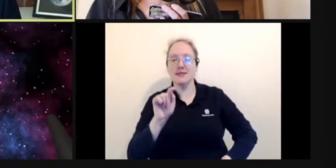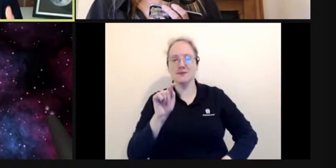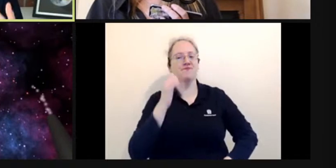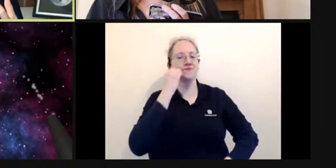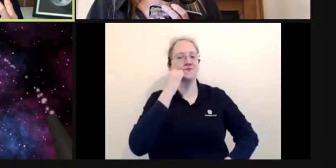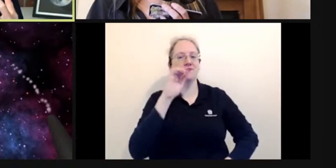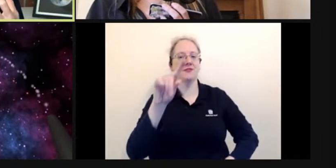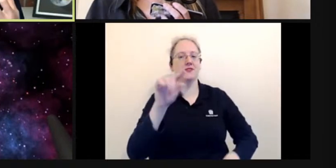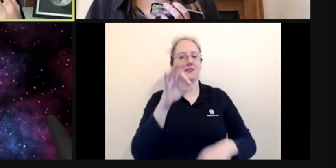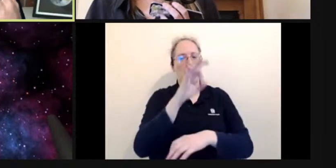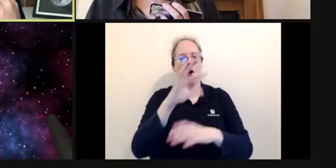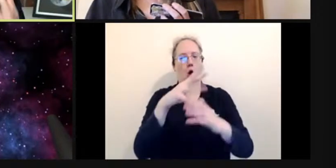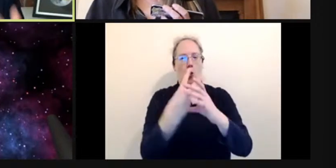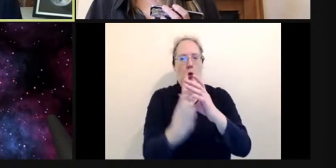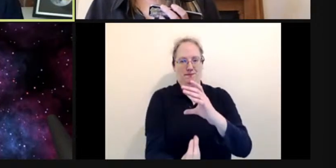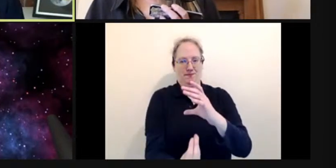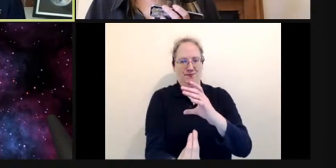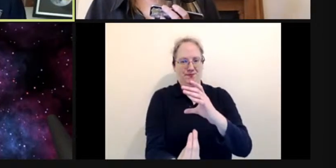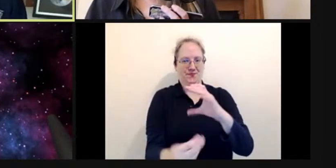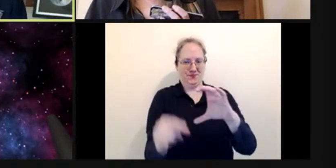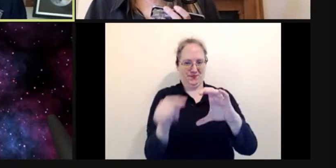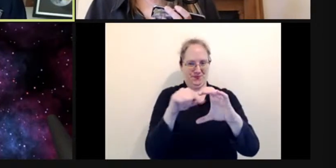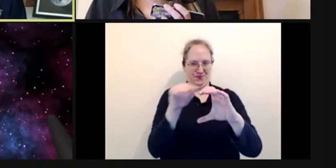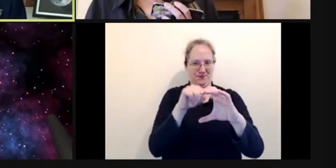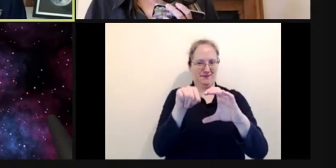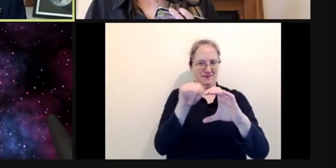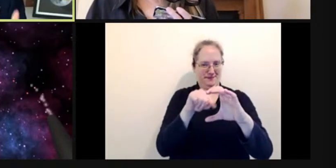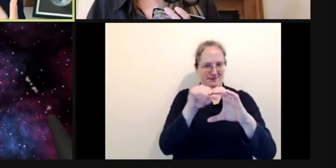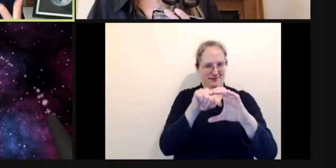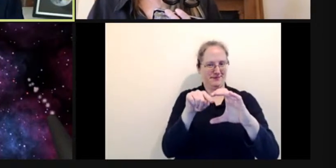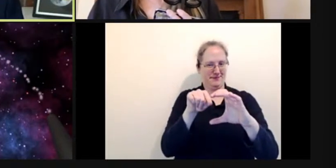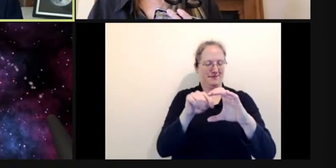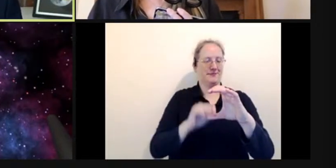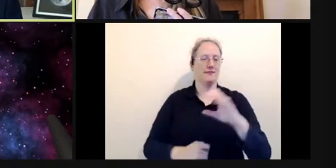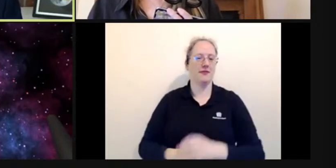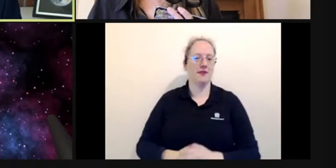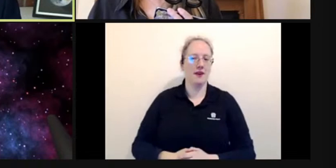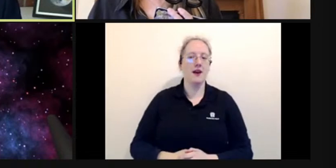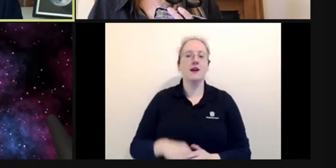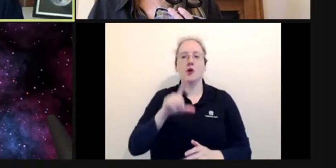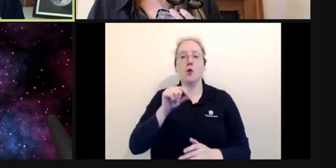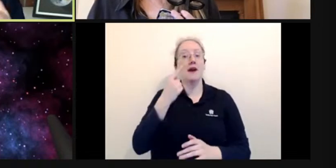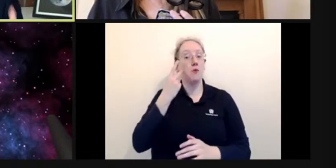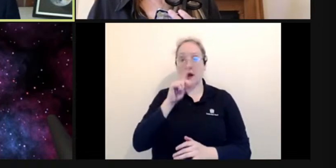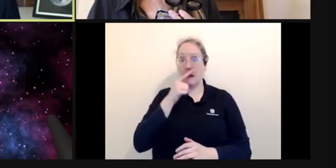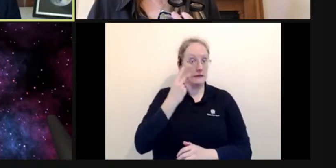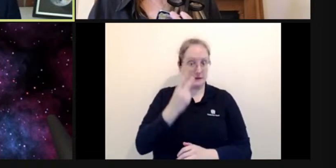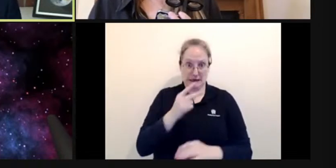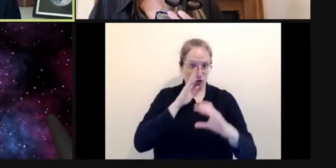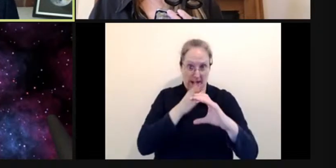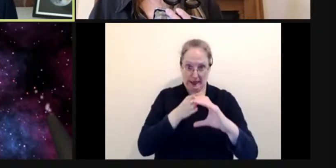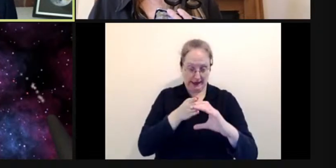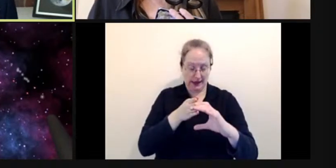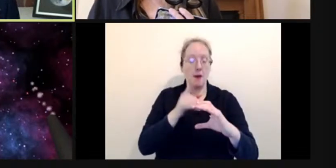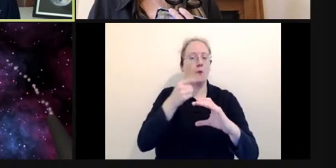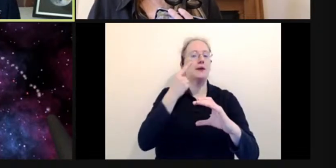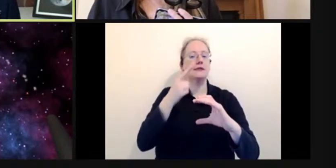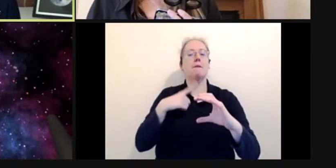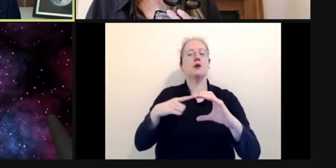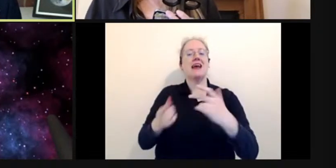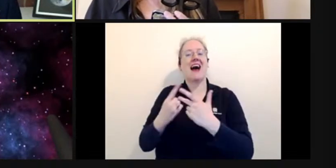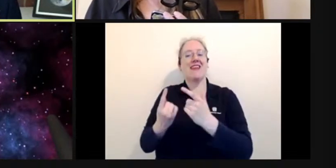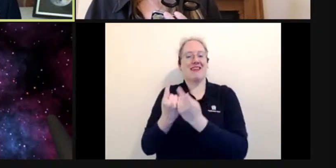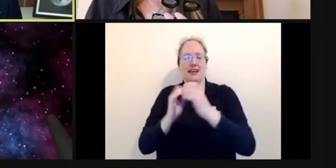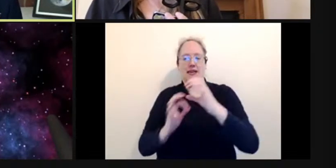have, essentially we're able to see it through its effects on other material, the gravity, and I've talked about in other wavelengths of light